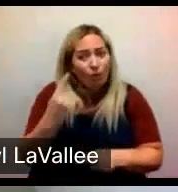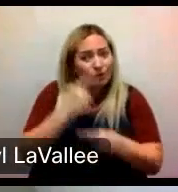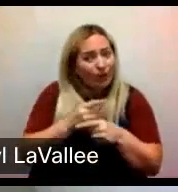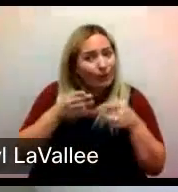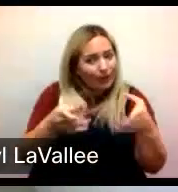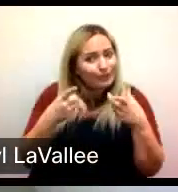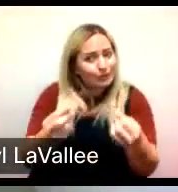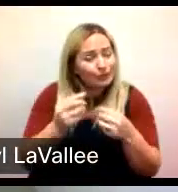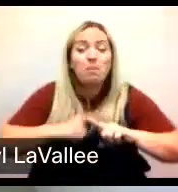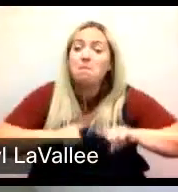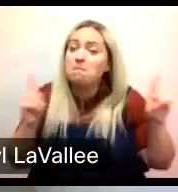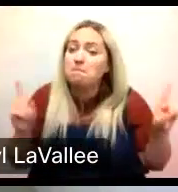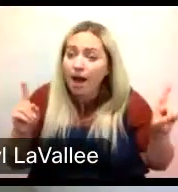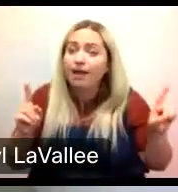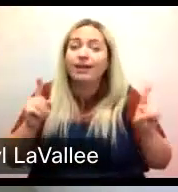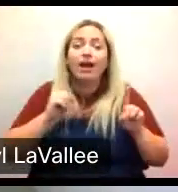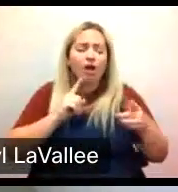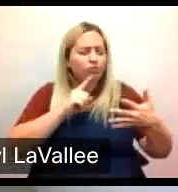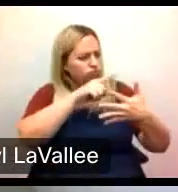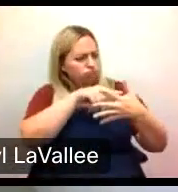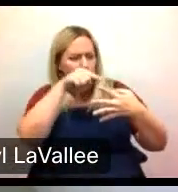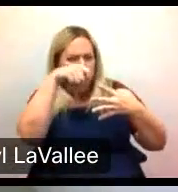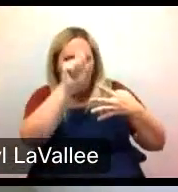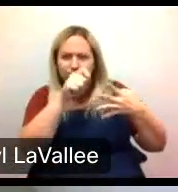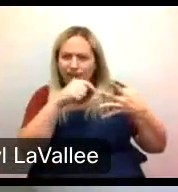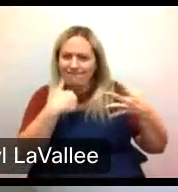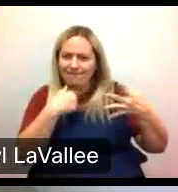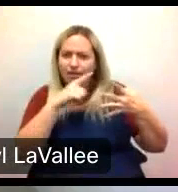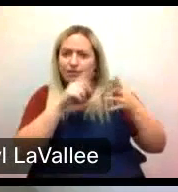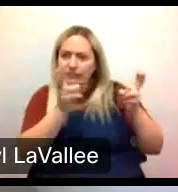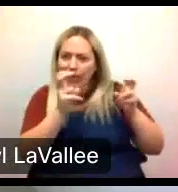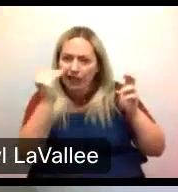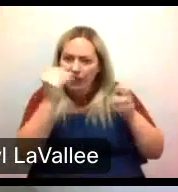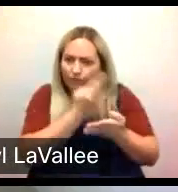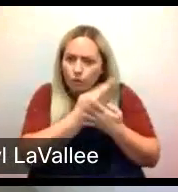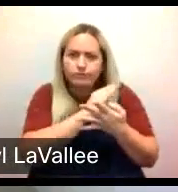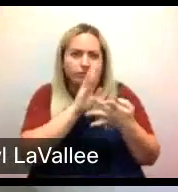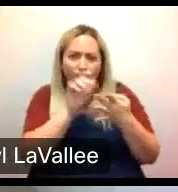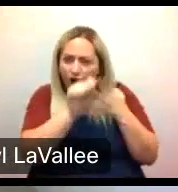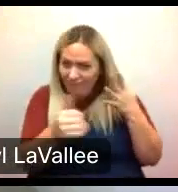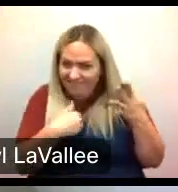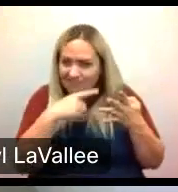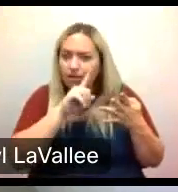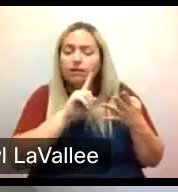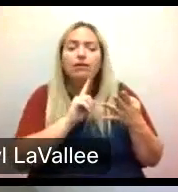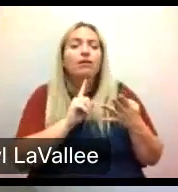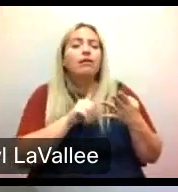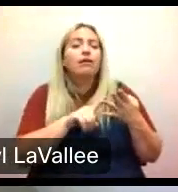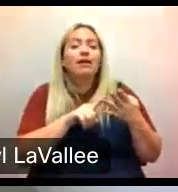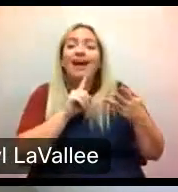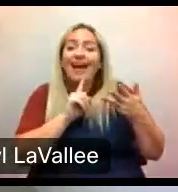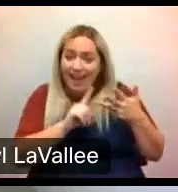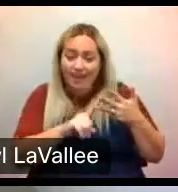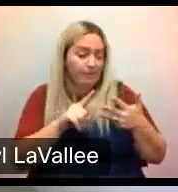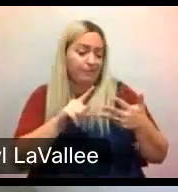this, but it does check the boxes of including the title of the source, the author of the source, and the main